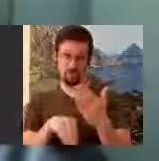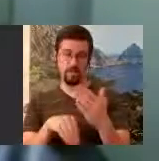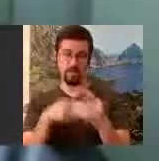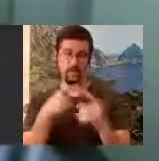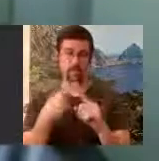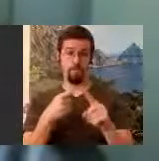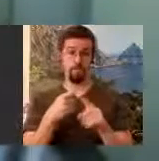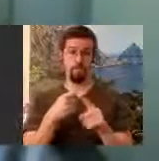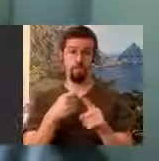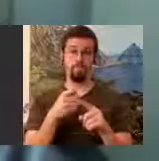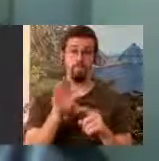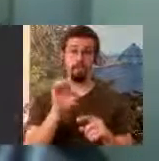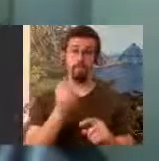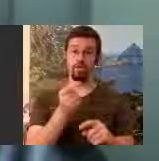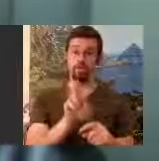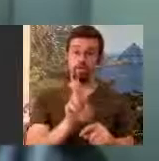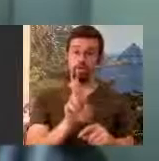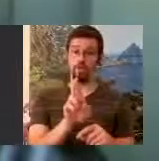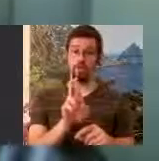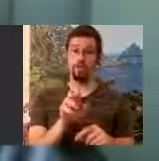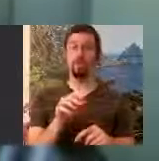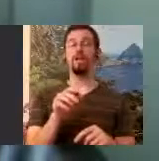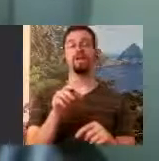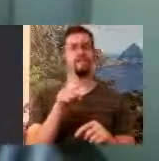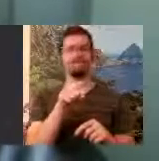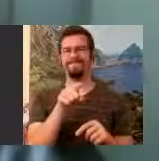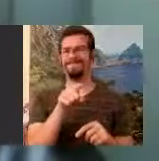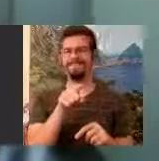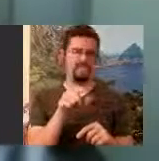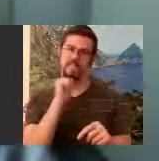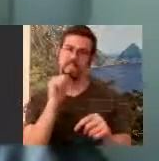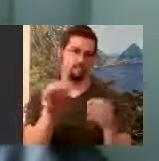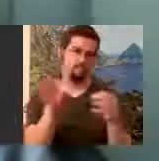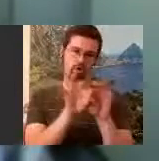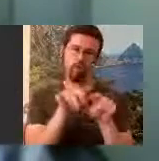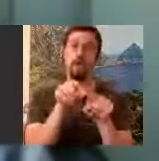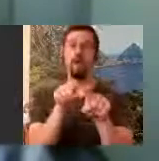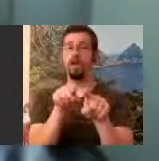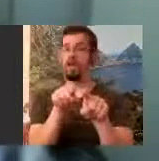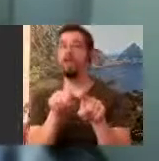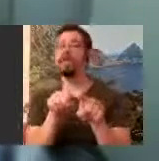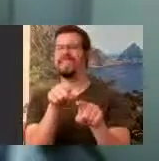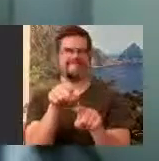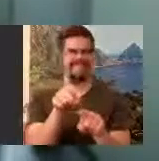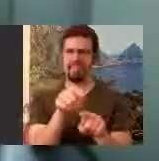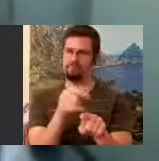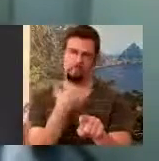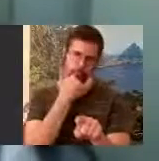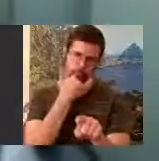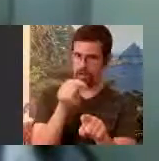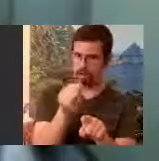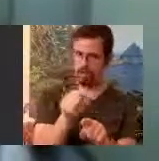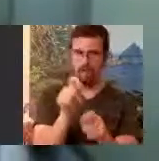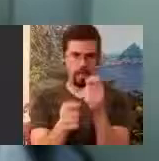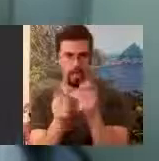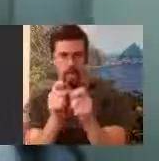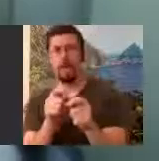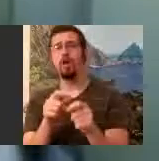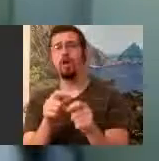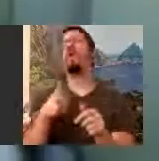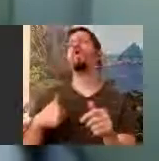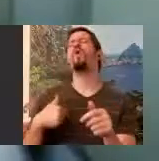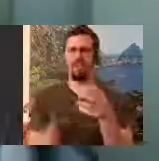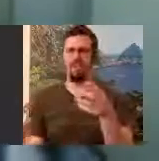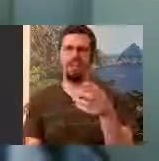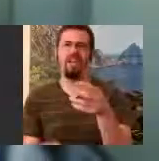and decide, okay, this part is not important, this part is not correct, I want to add my